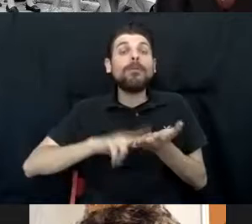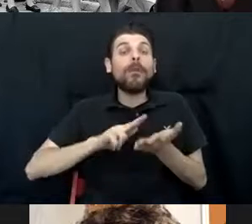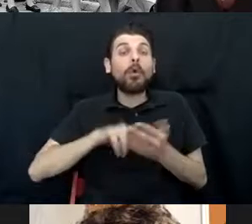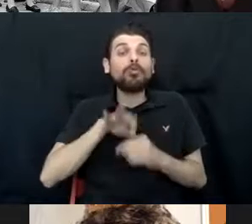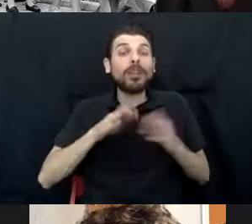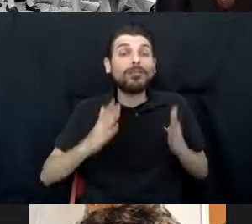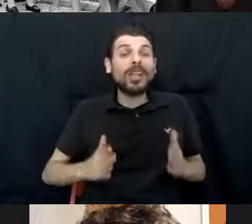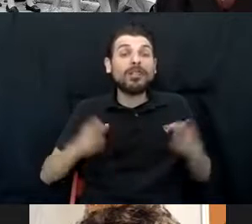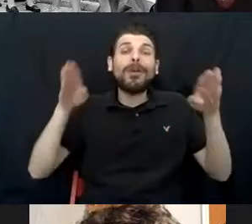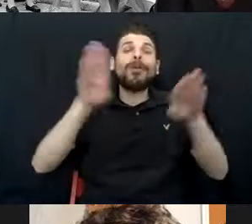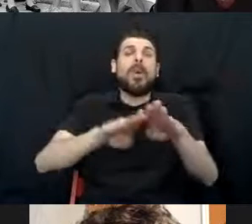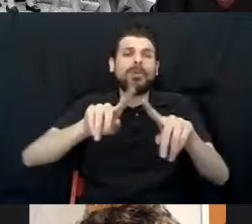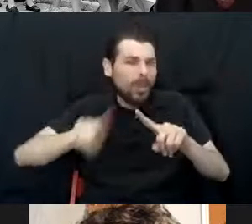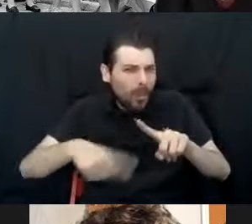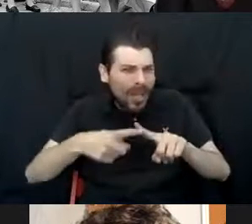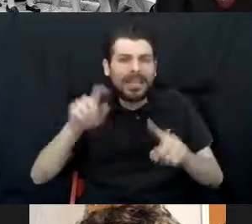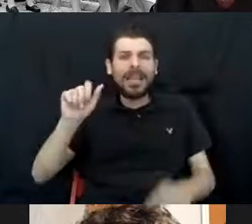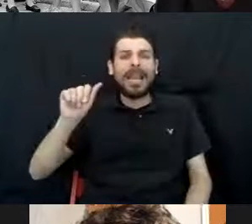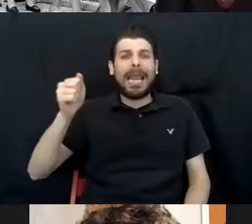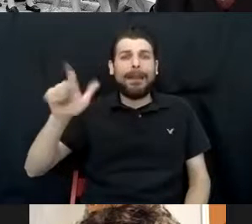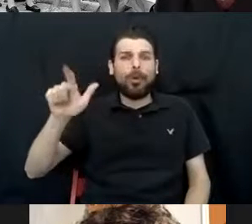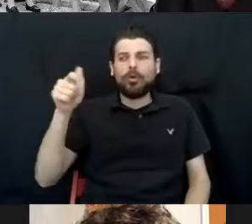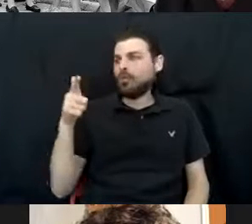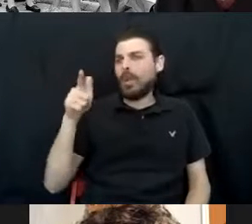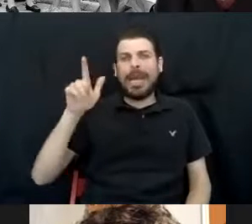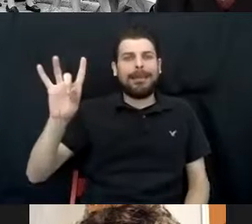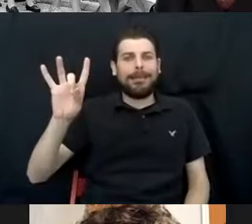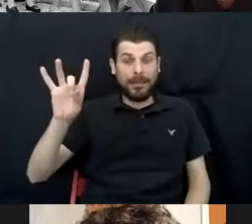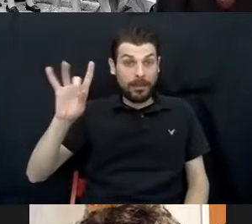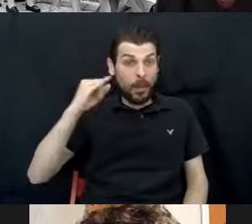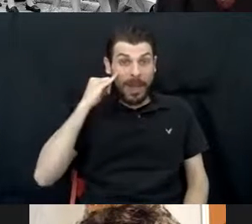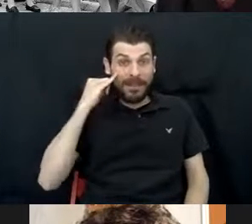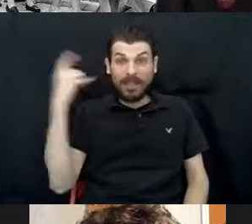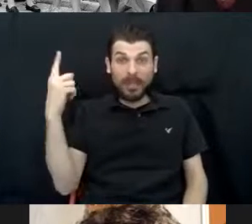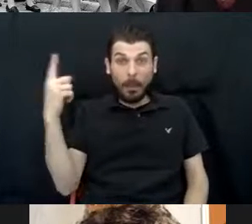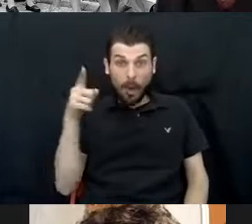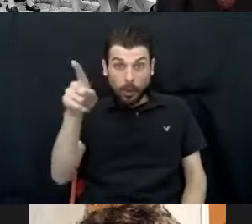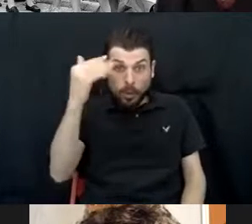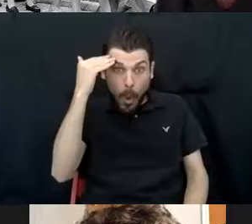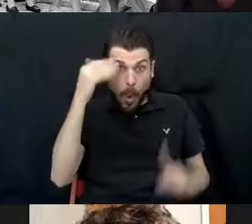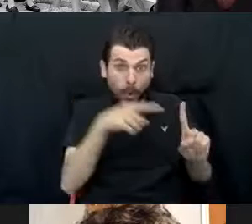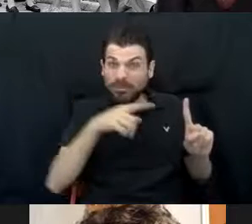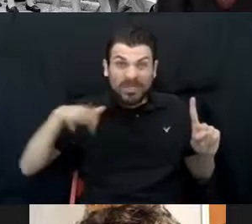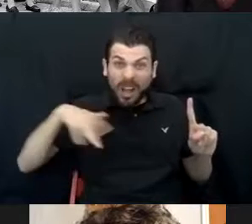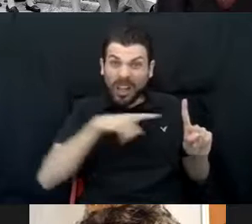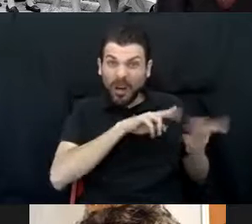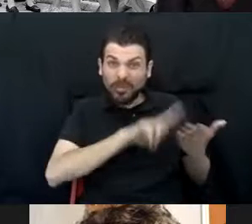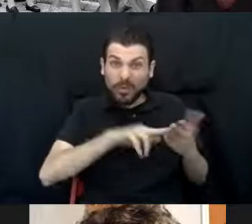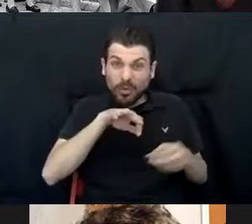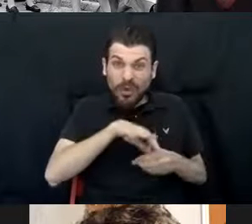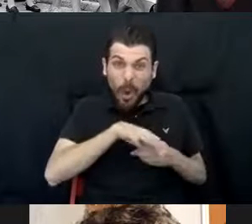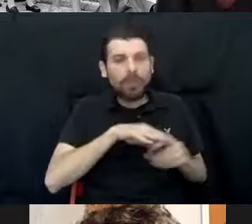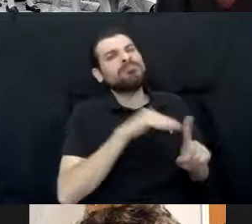April 28th. If you know anybody who has not registered to vote, please encourage them to